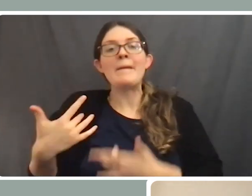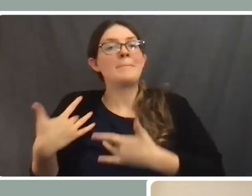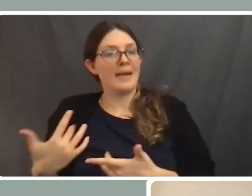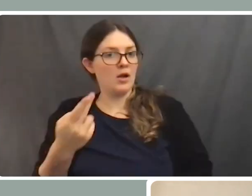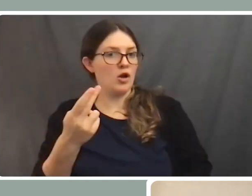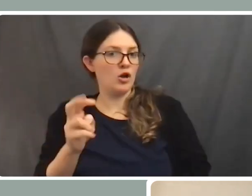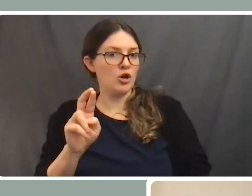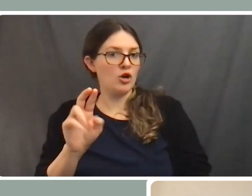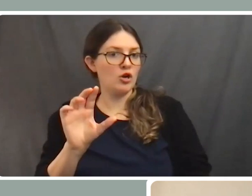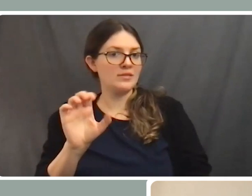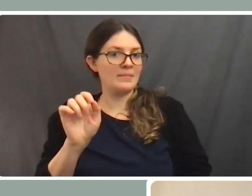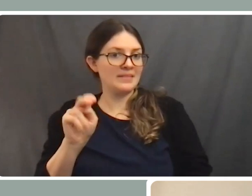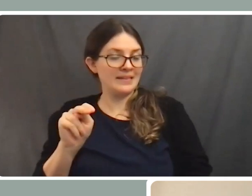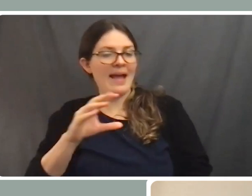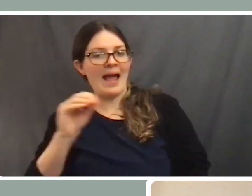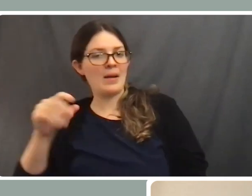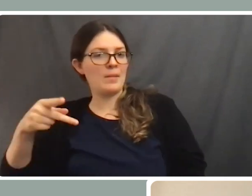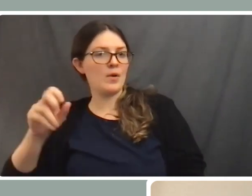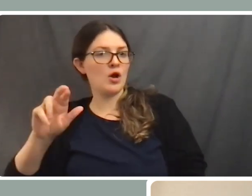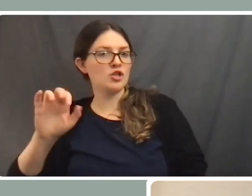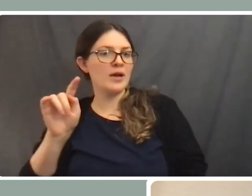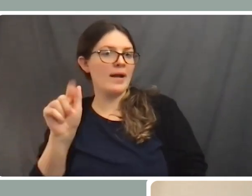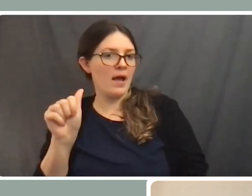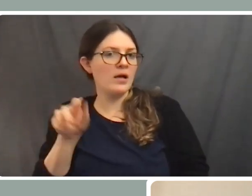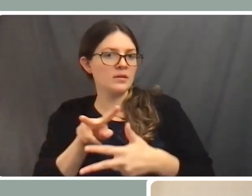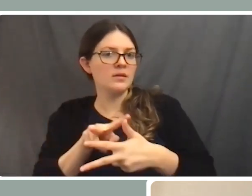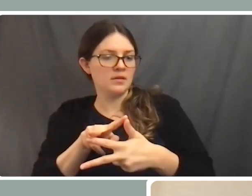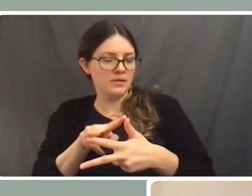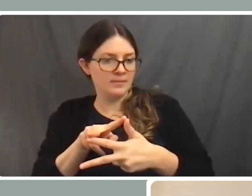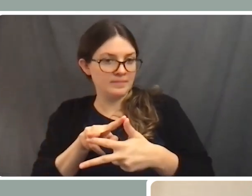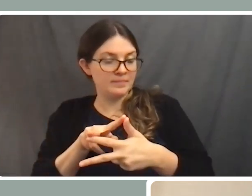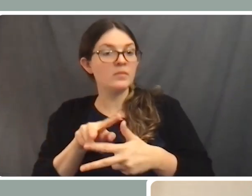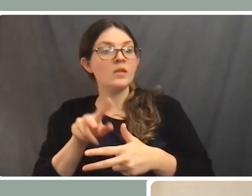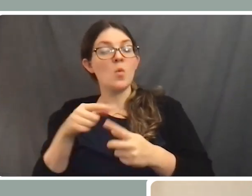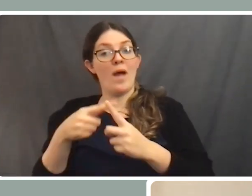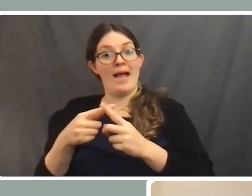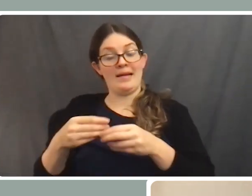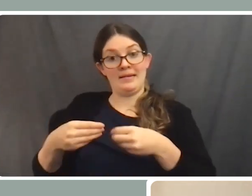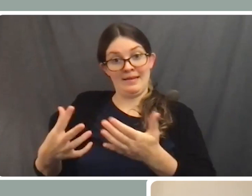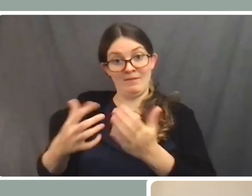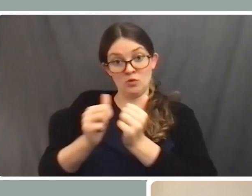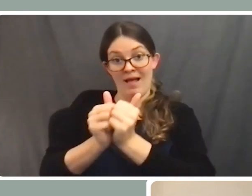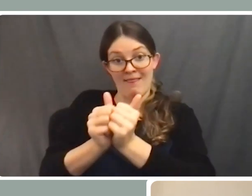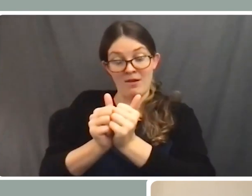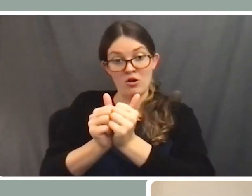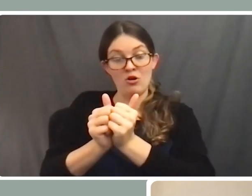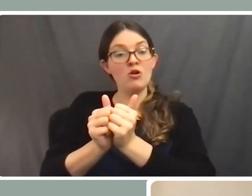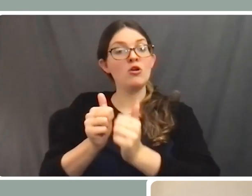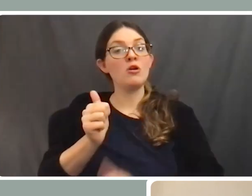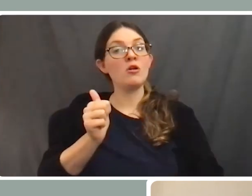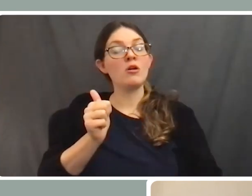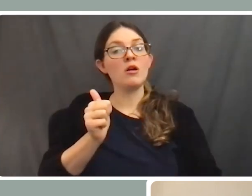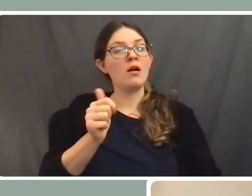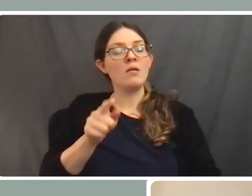Perjeta. And there we have, when the Herceptin is paired with Perjeta or HP is given together, there's never been a clinical